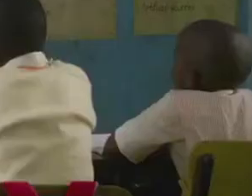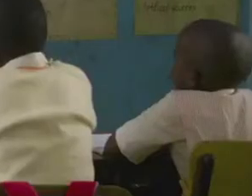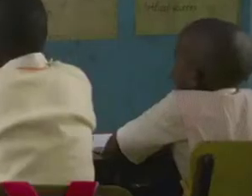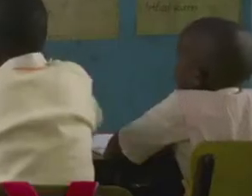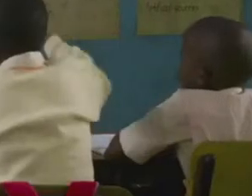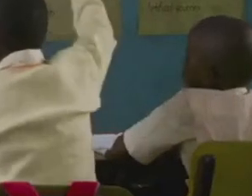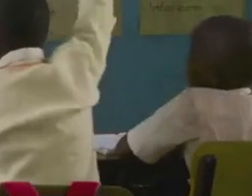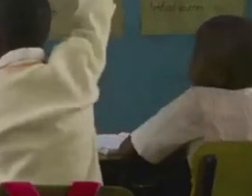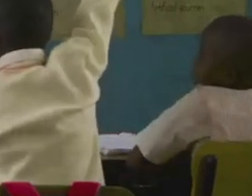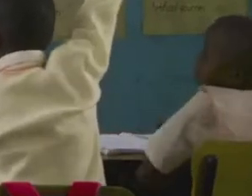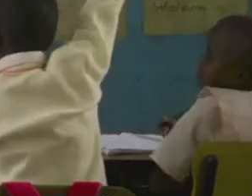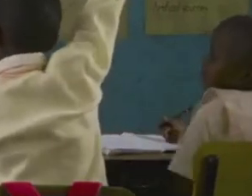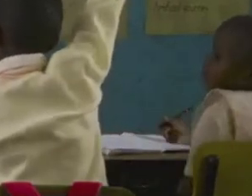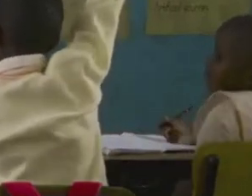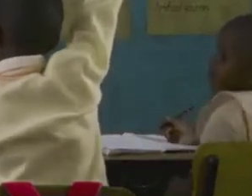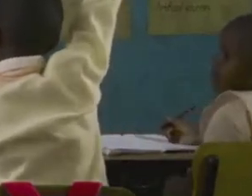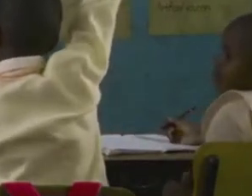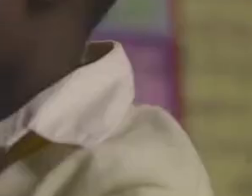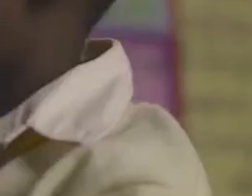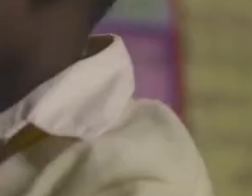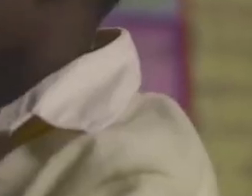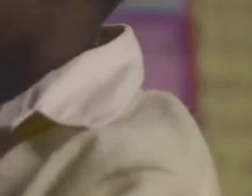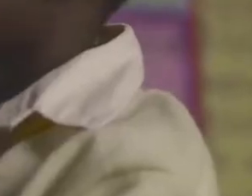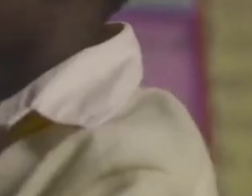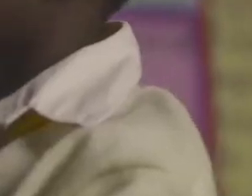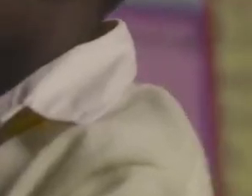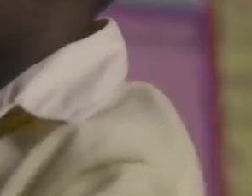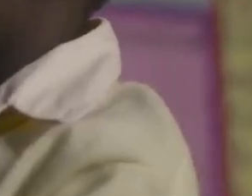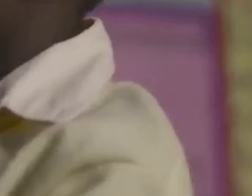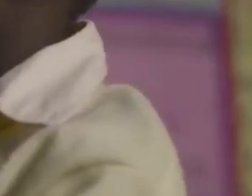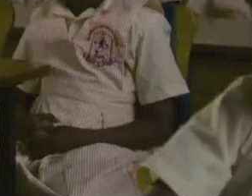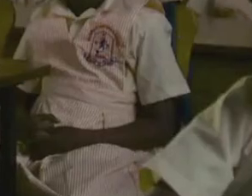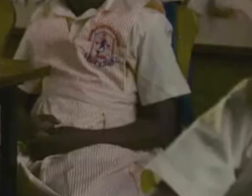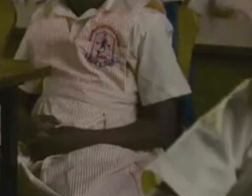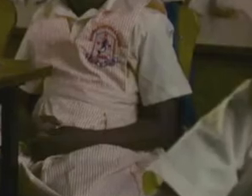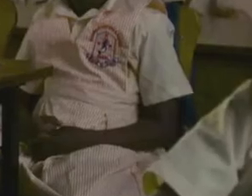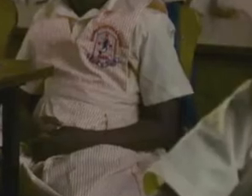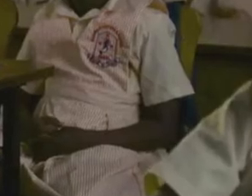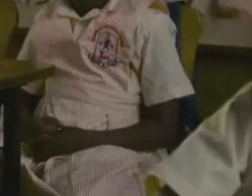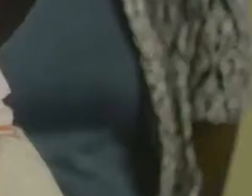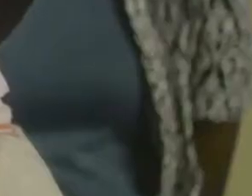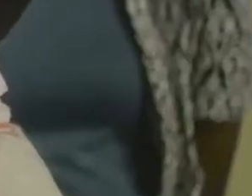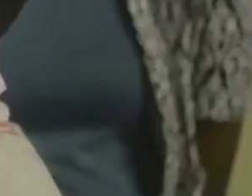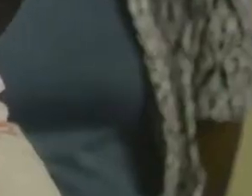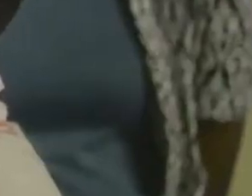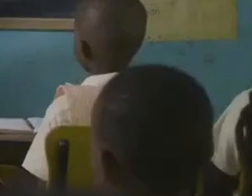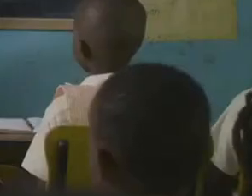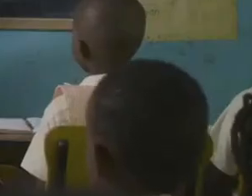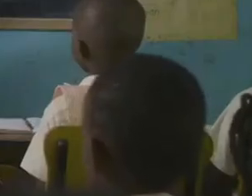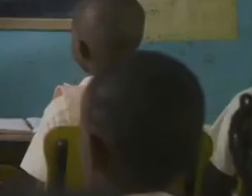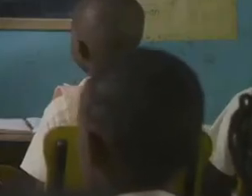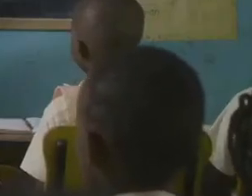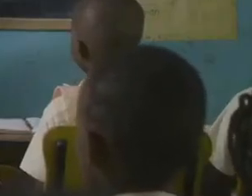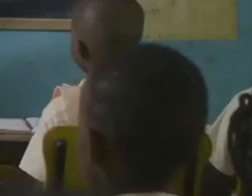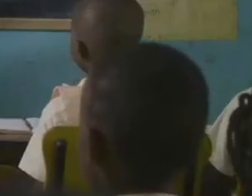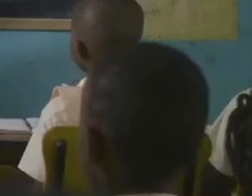Together with millions of other children, my daughter Rose is assured of learning something new every